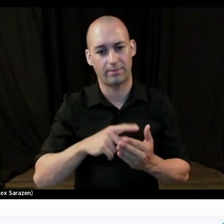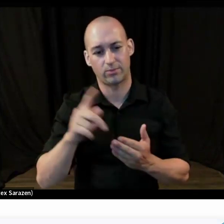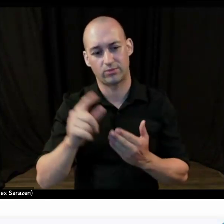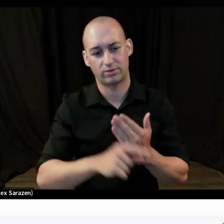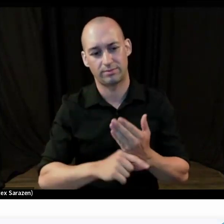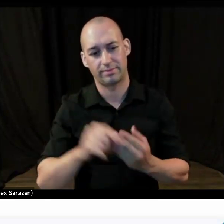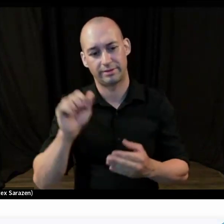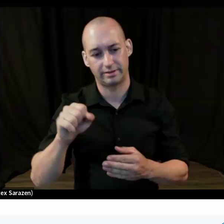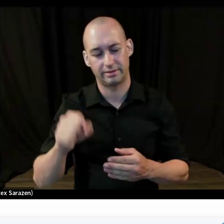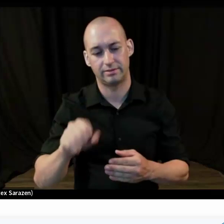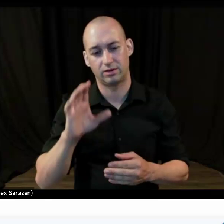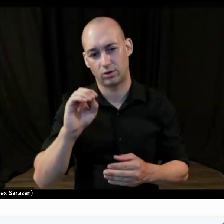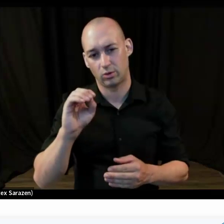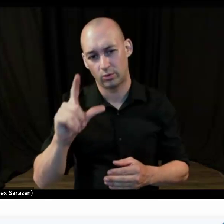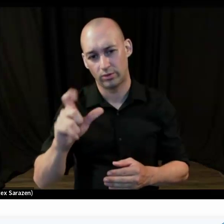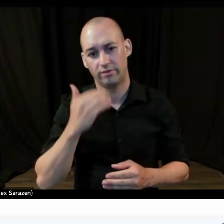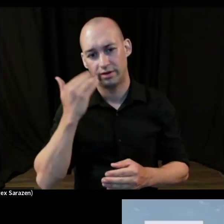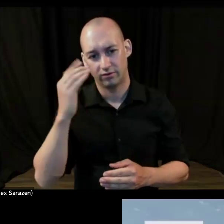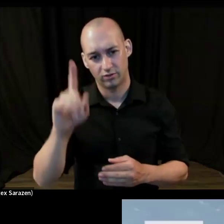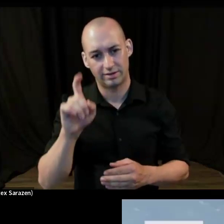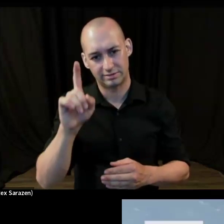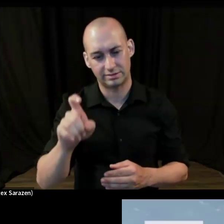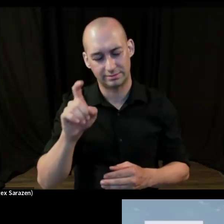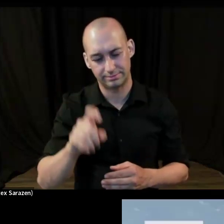Yeah, cool. Thanks for asking that question. I think